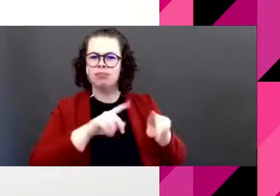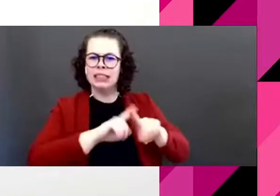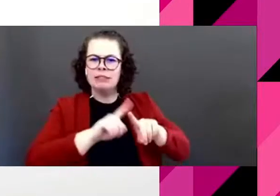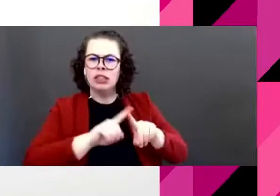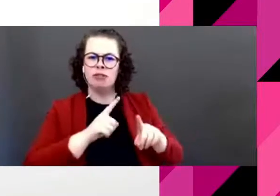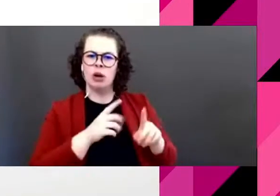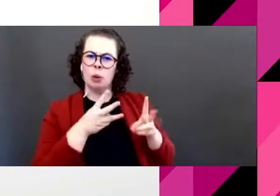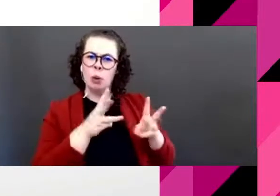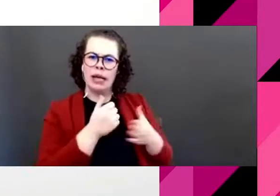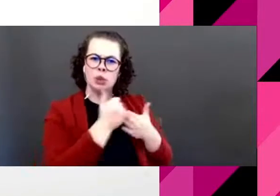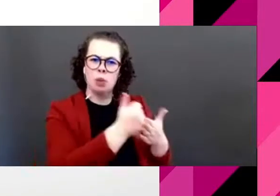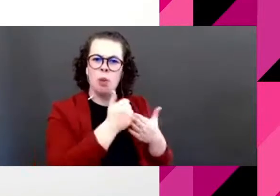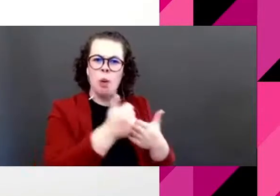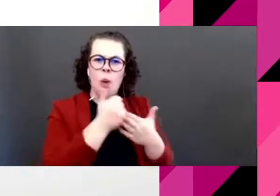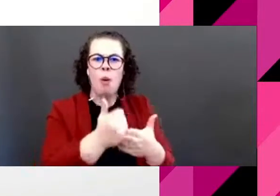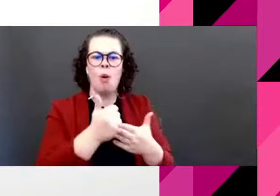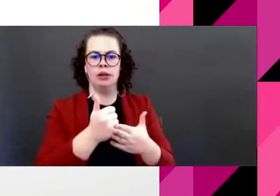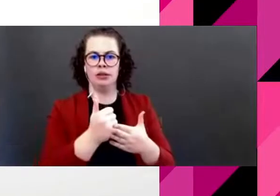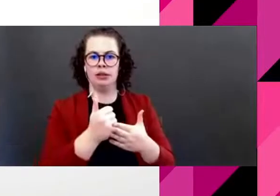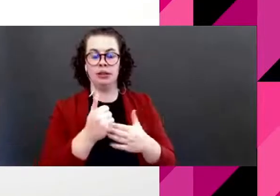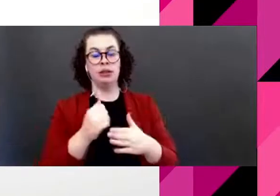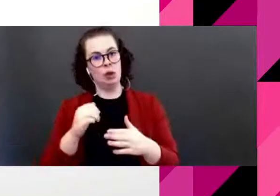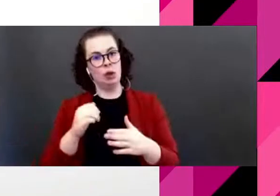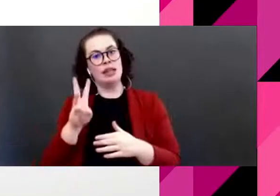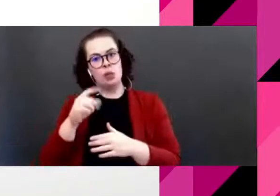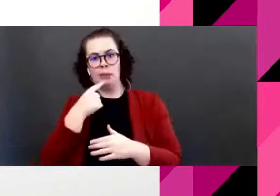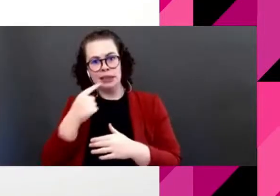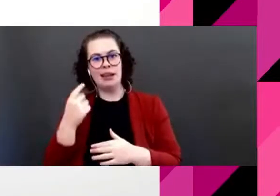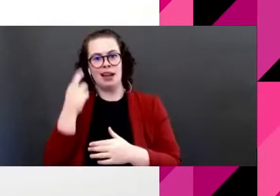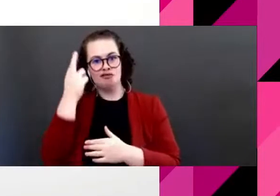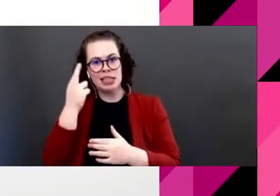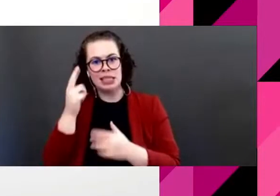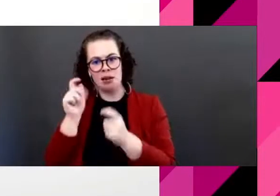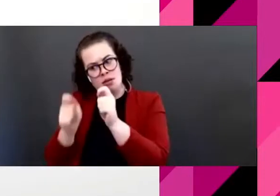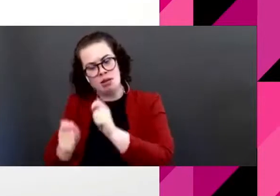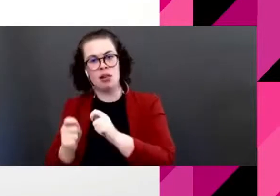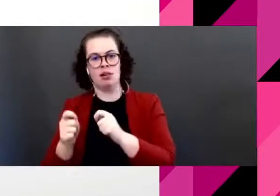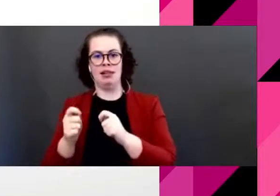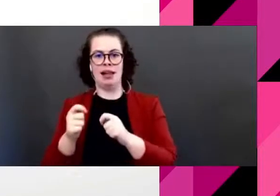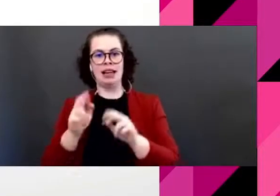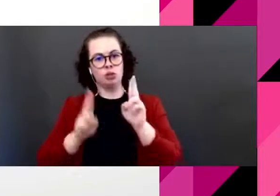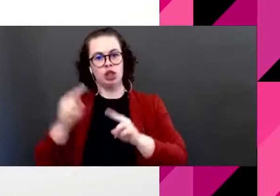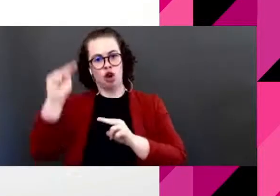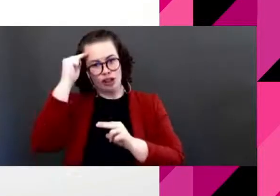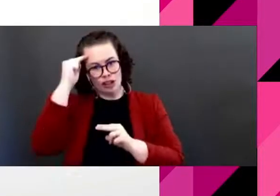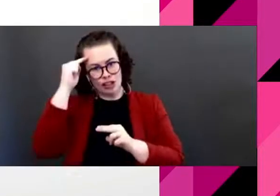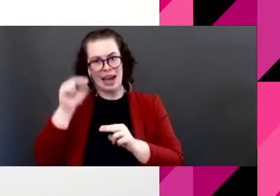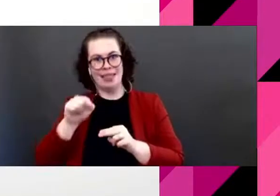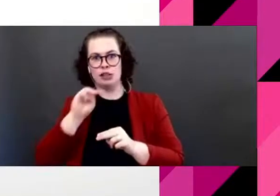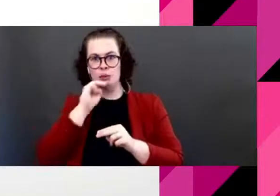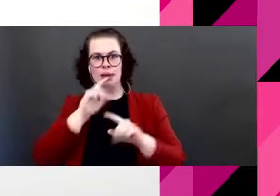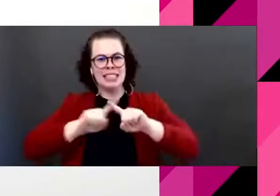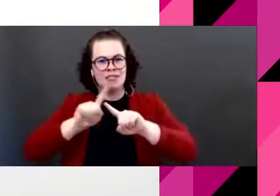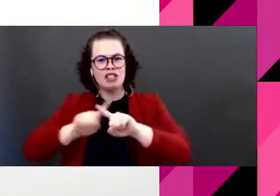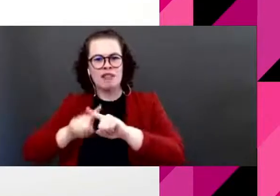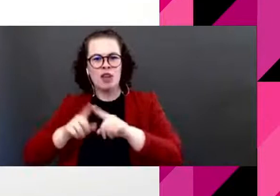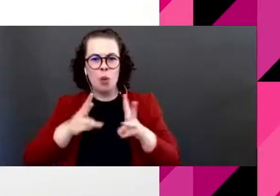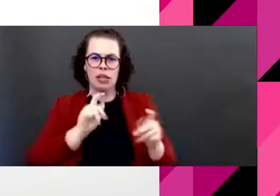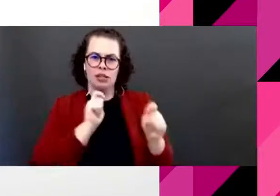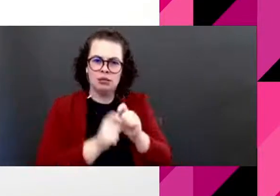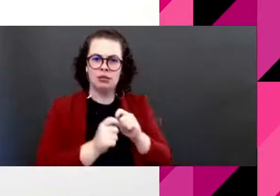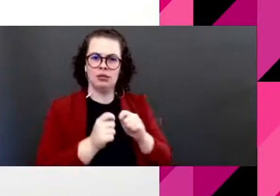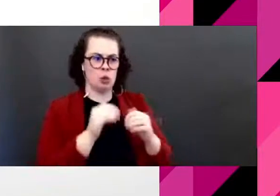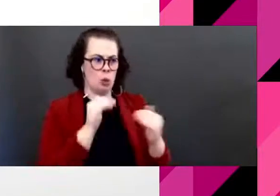they are fully comprehensive and should be considered as that. There are ways, and I would like to explain,